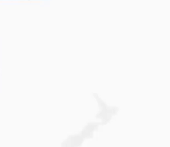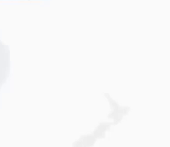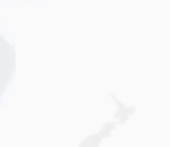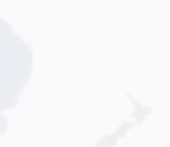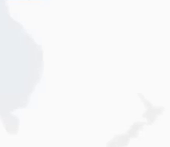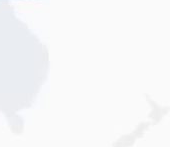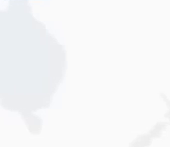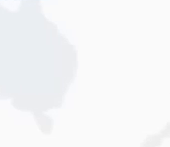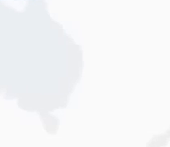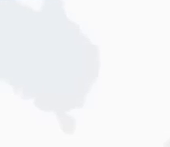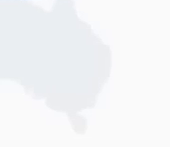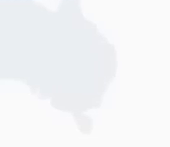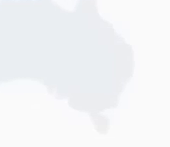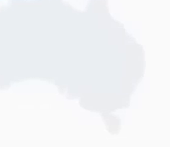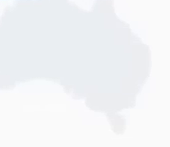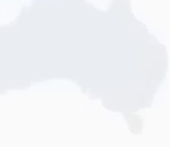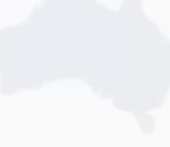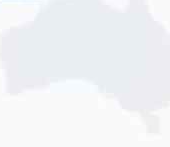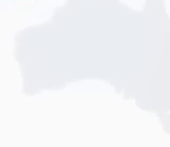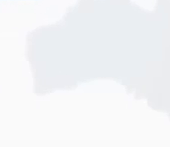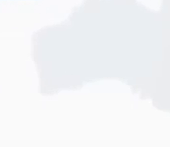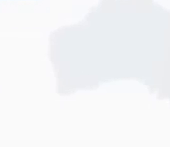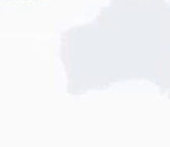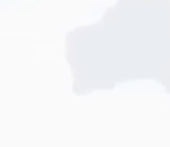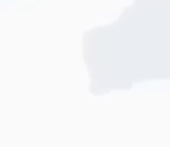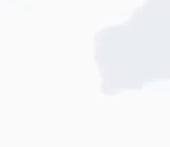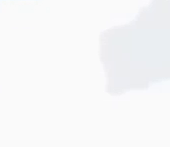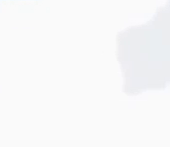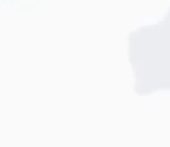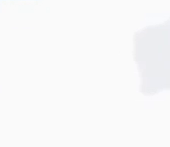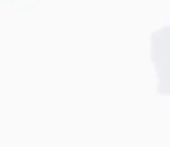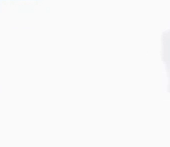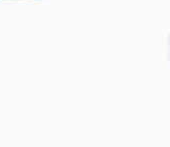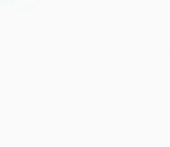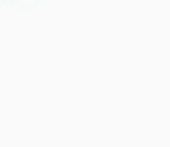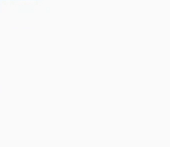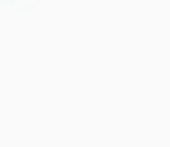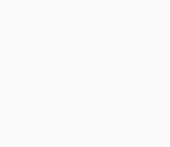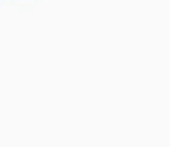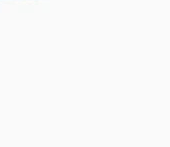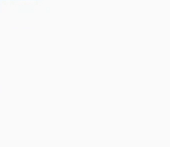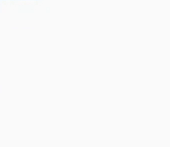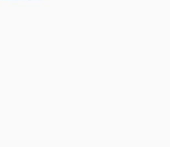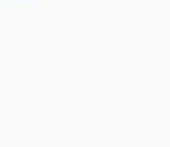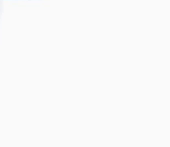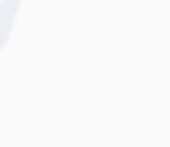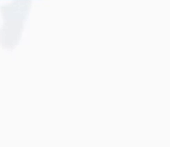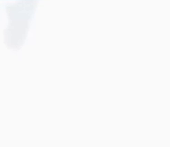We'll be right back.